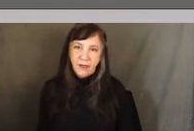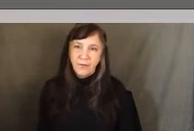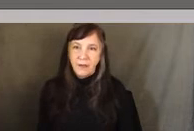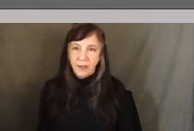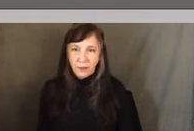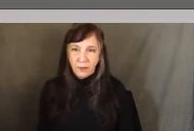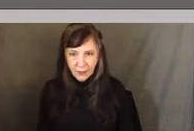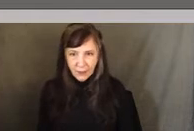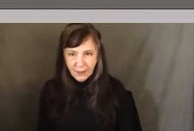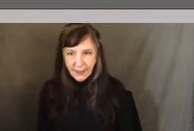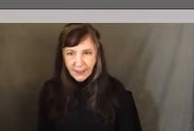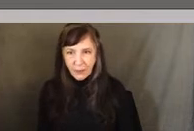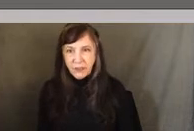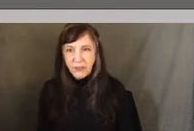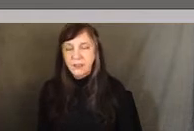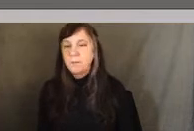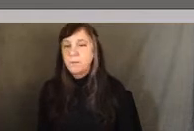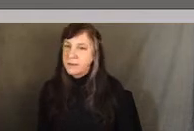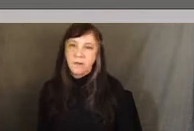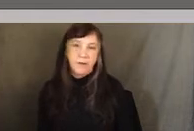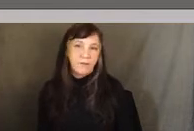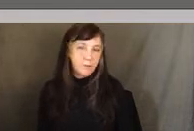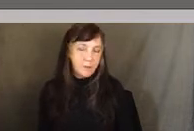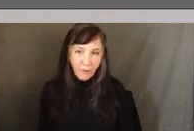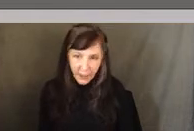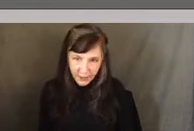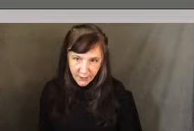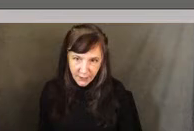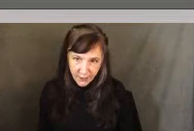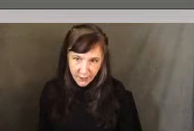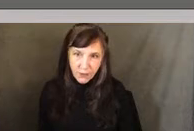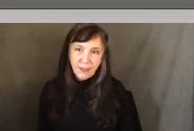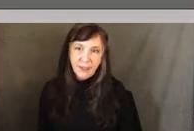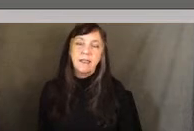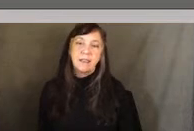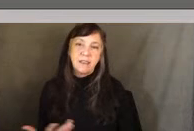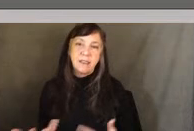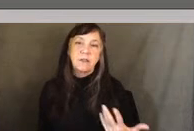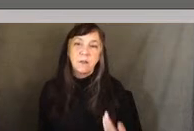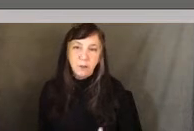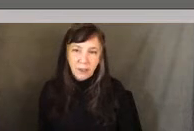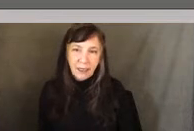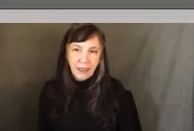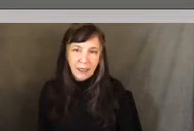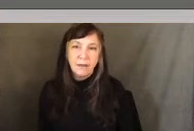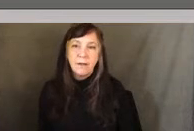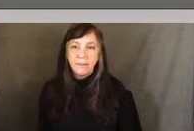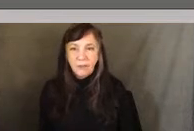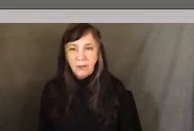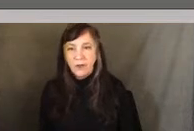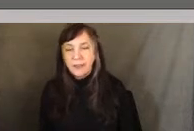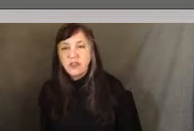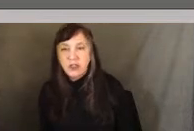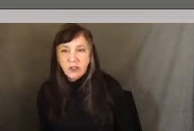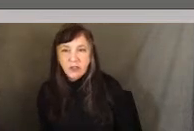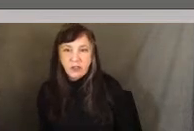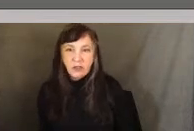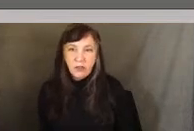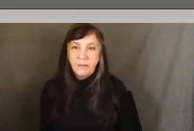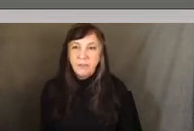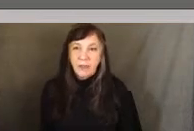as deaf and they use their sign language, it's best to cuff them in the front so that they can at least still communicate, at